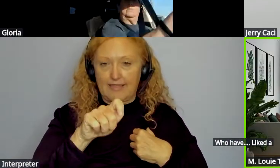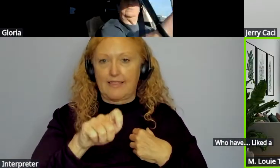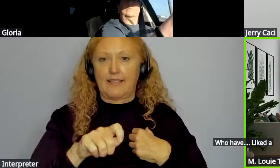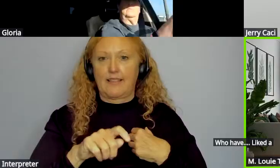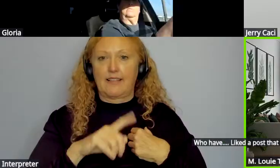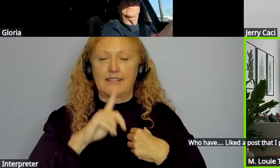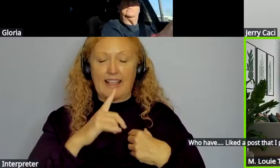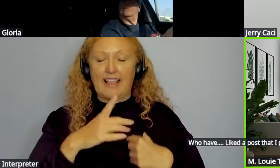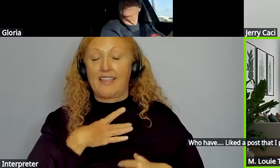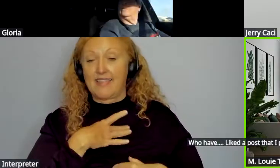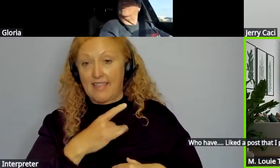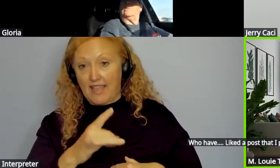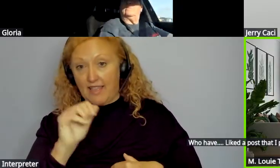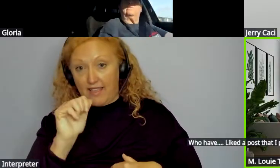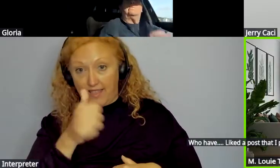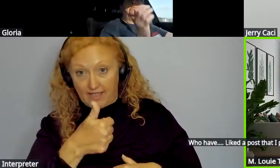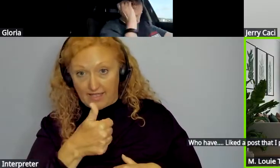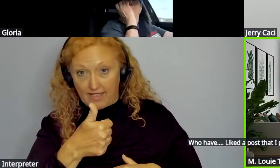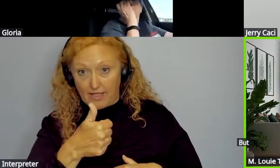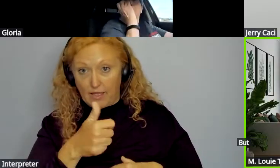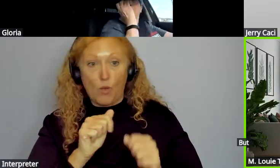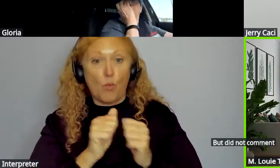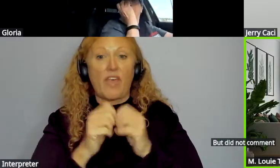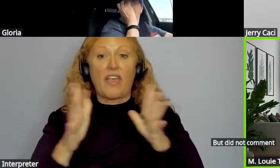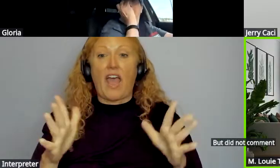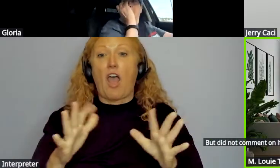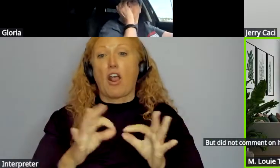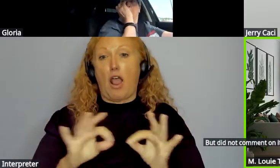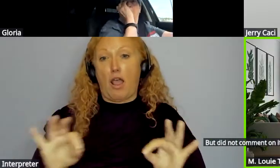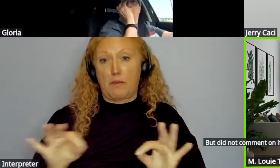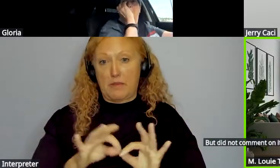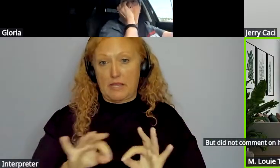up, but did not comment on it.